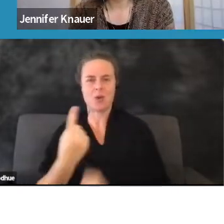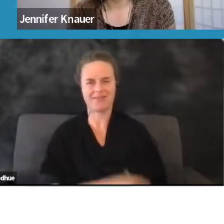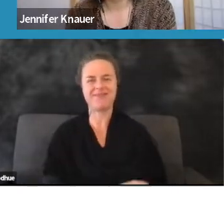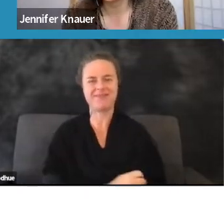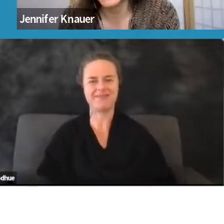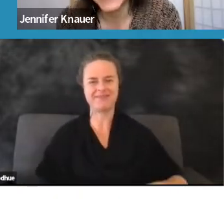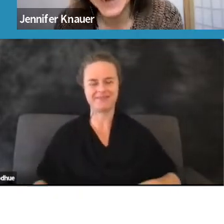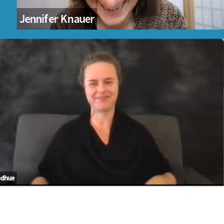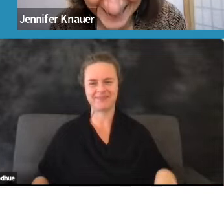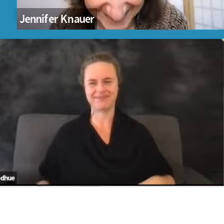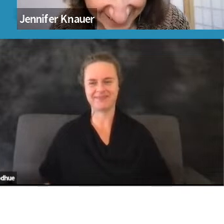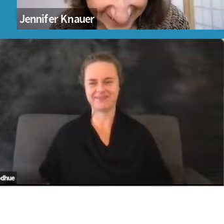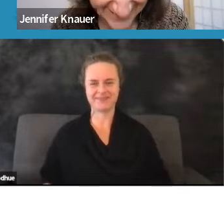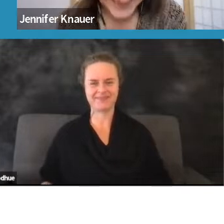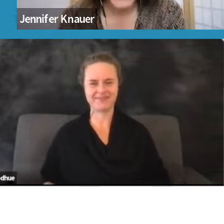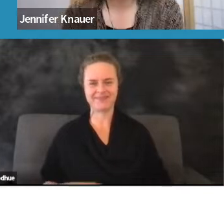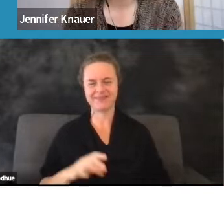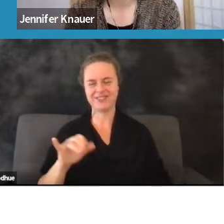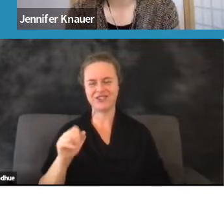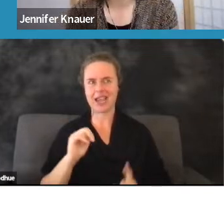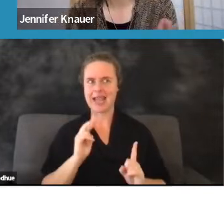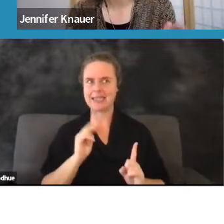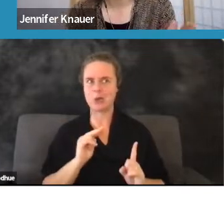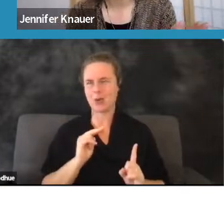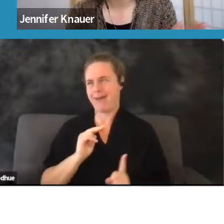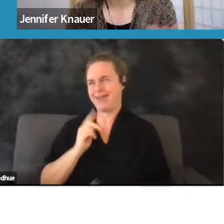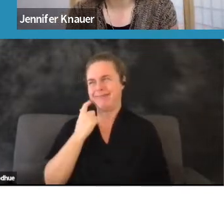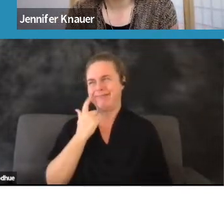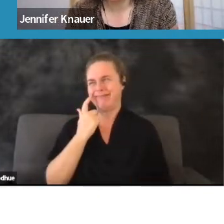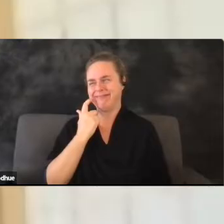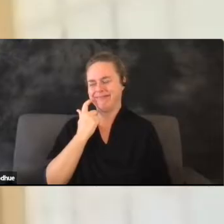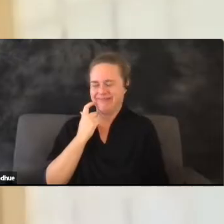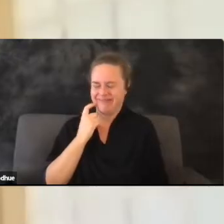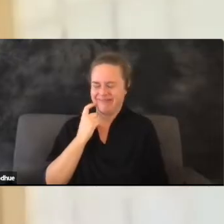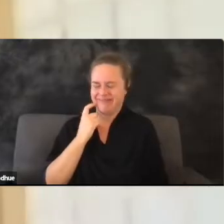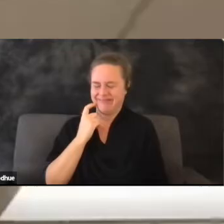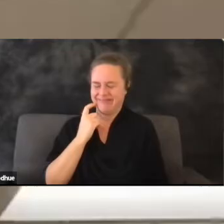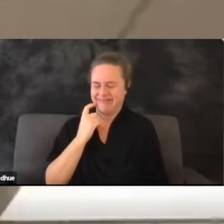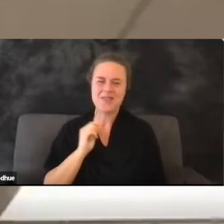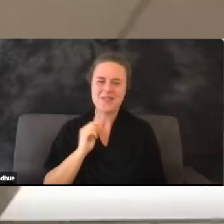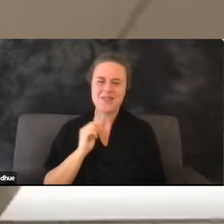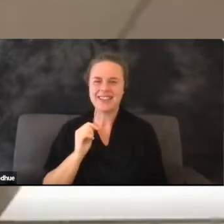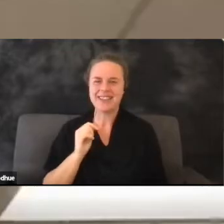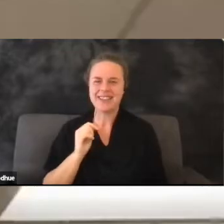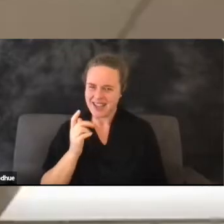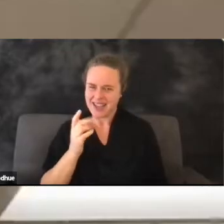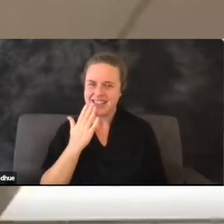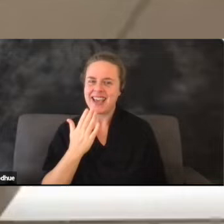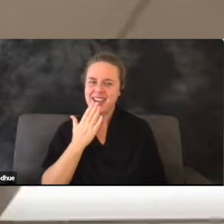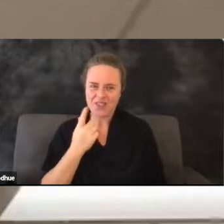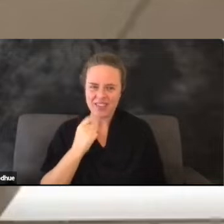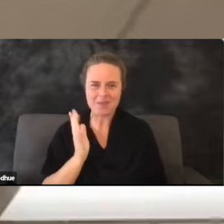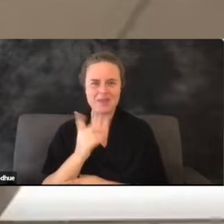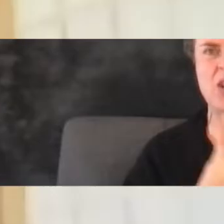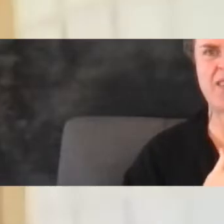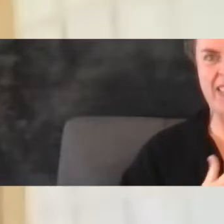Ta-da! And right here. I know. Mary, I want to celebrate you. Thank you so much for that presentation. And I'm sorry for that